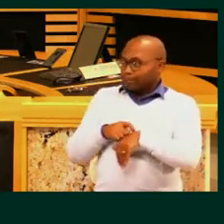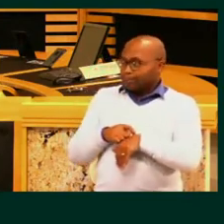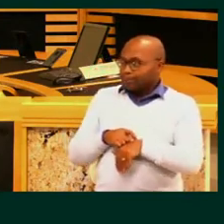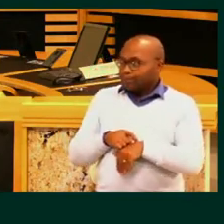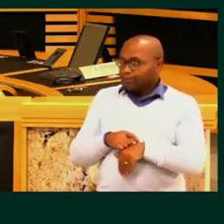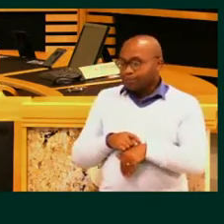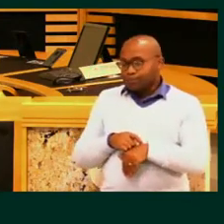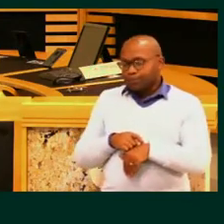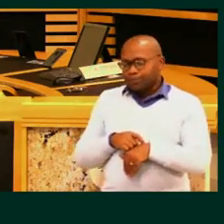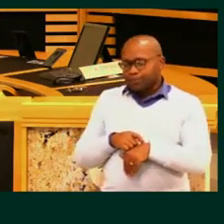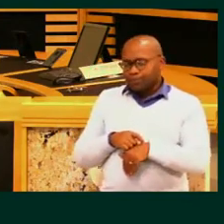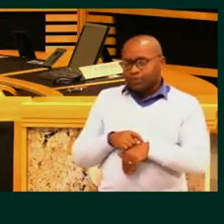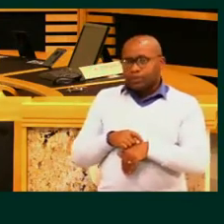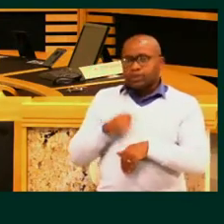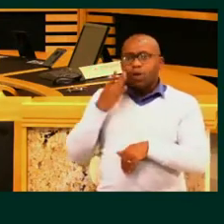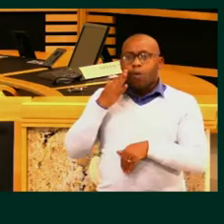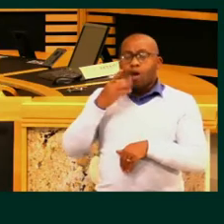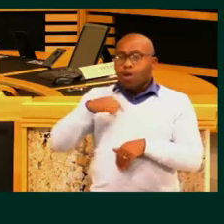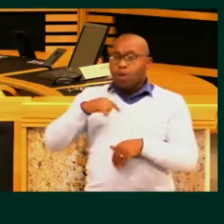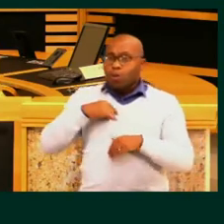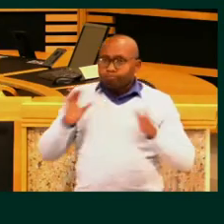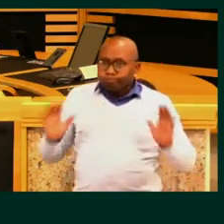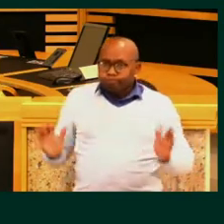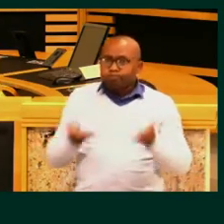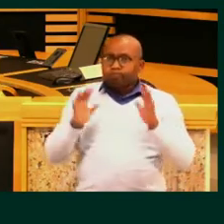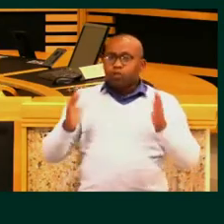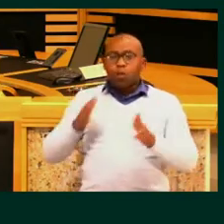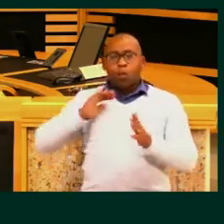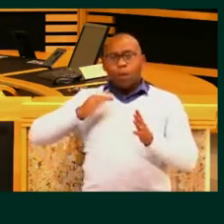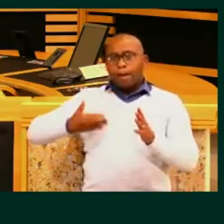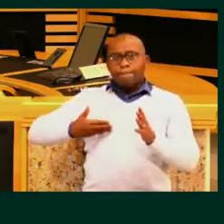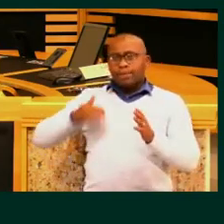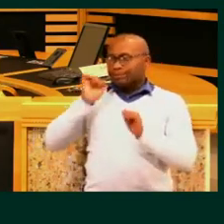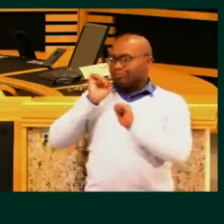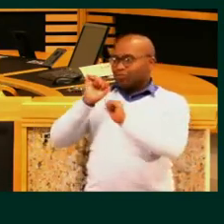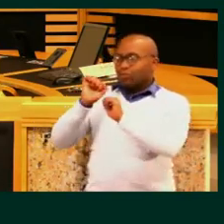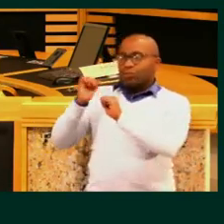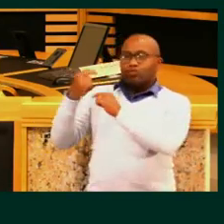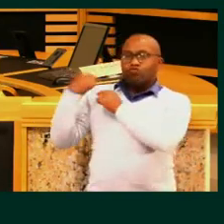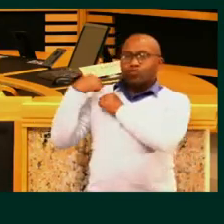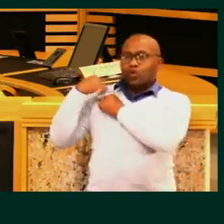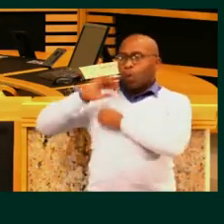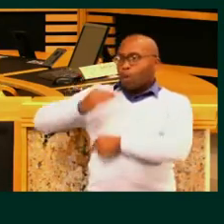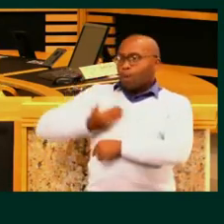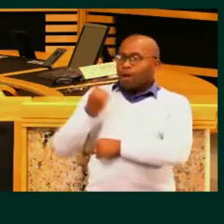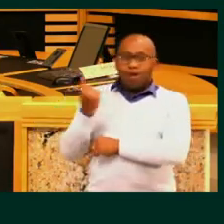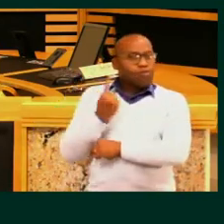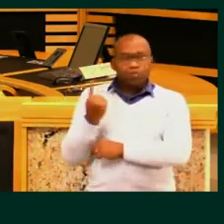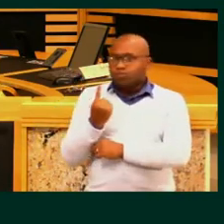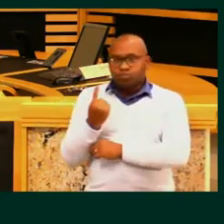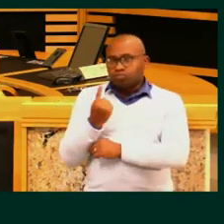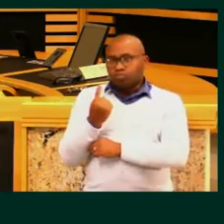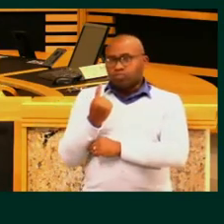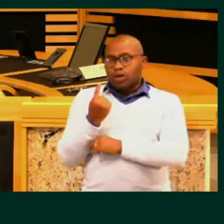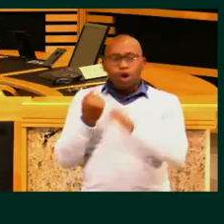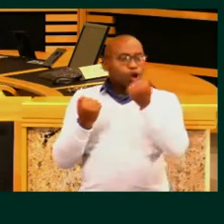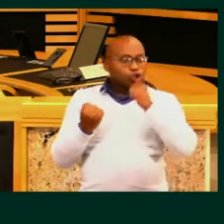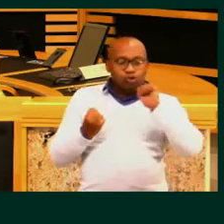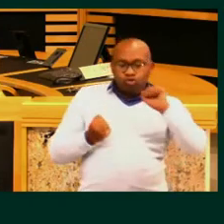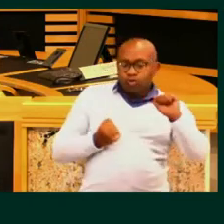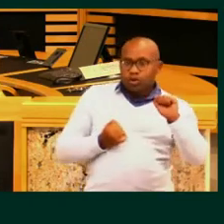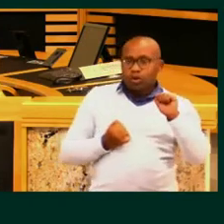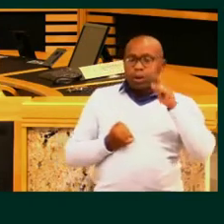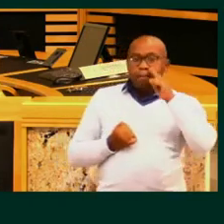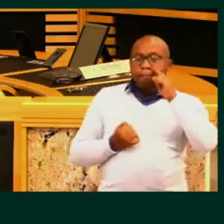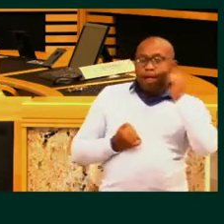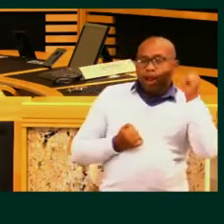mobilization of women is not the task of the women alone it is not the task alone of the men it is